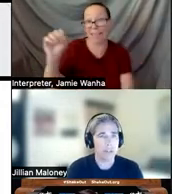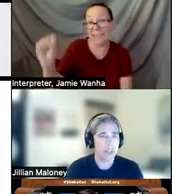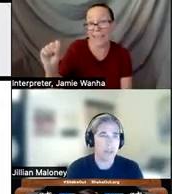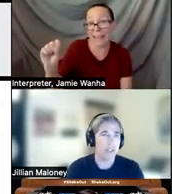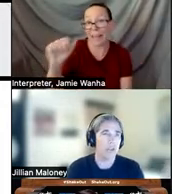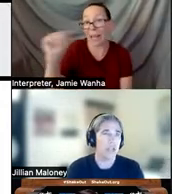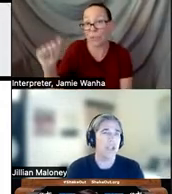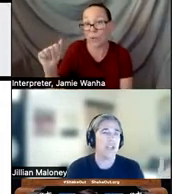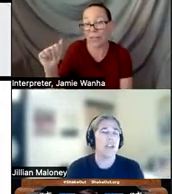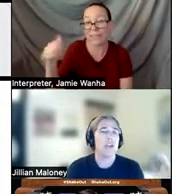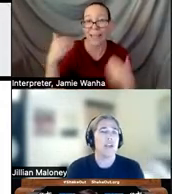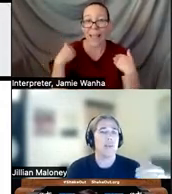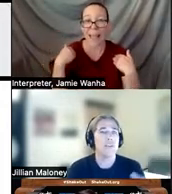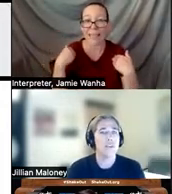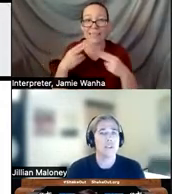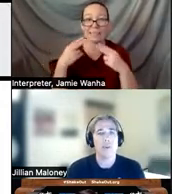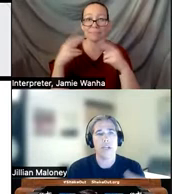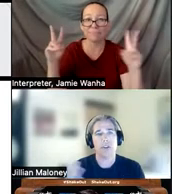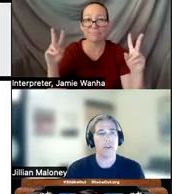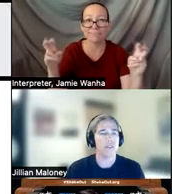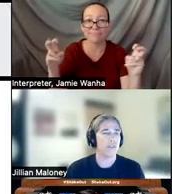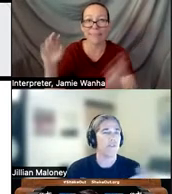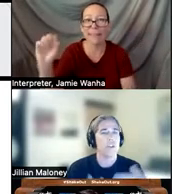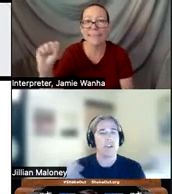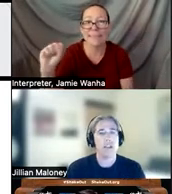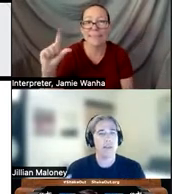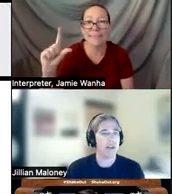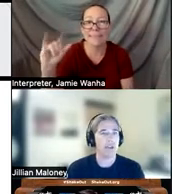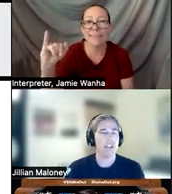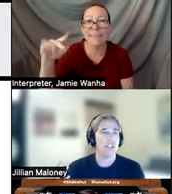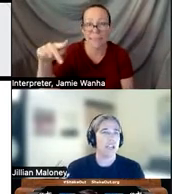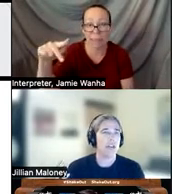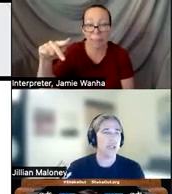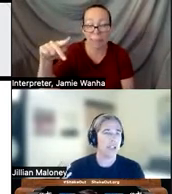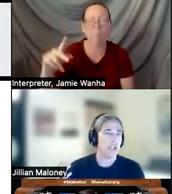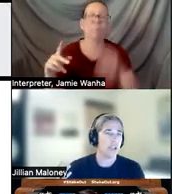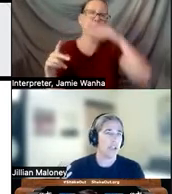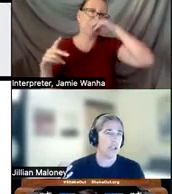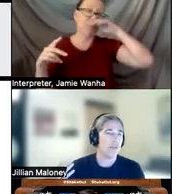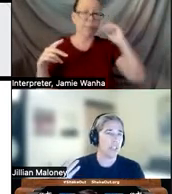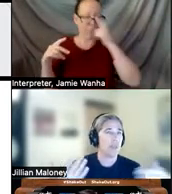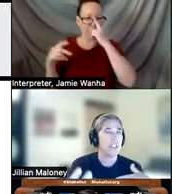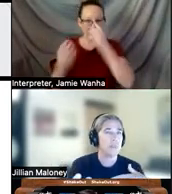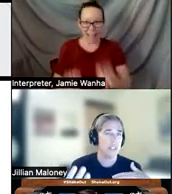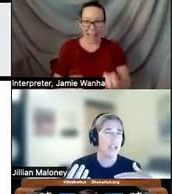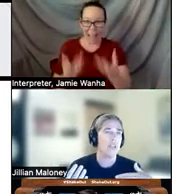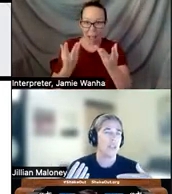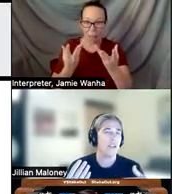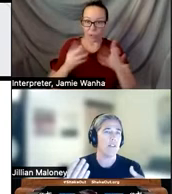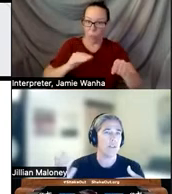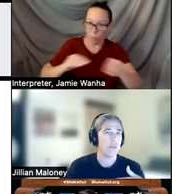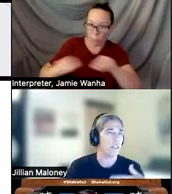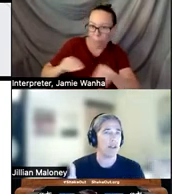year of slip at this location. And those slip rates are sort of time averaged, how much displacement is